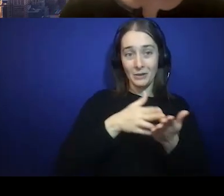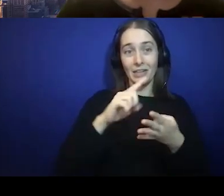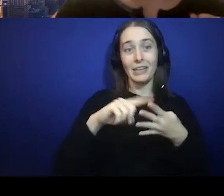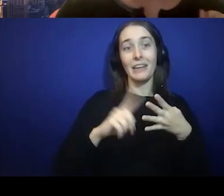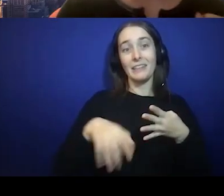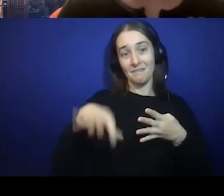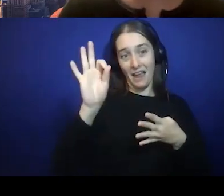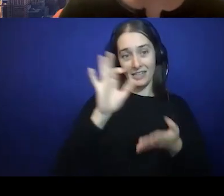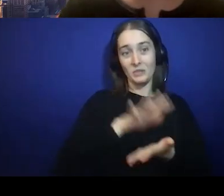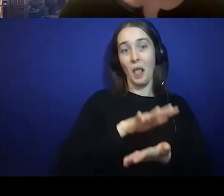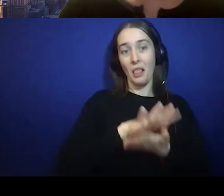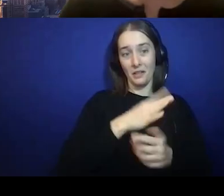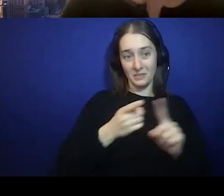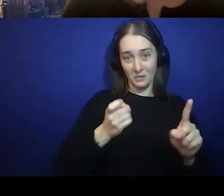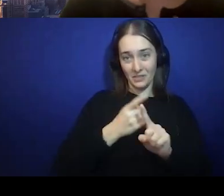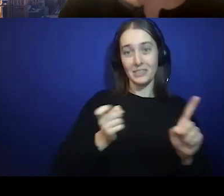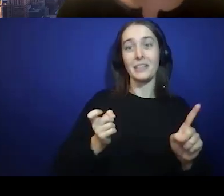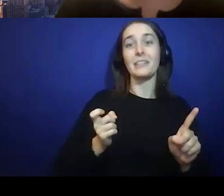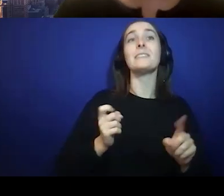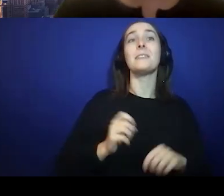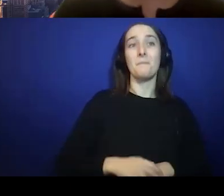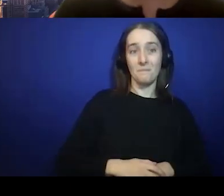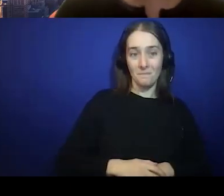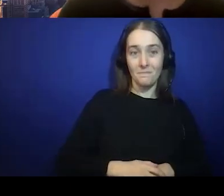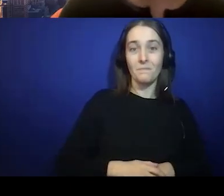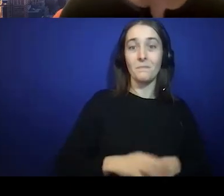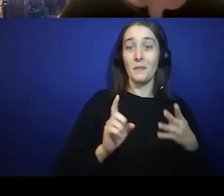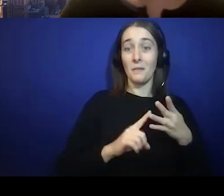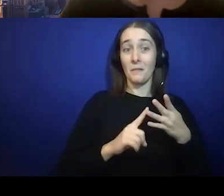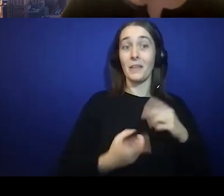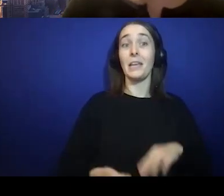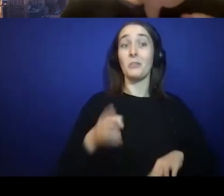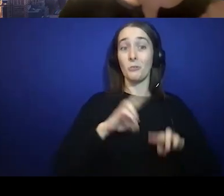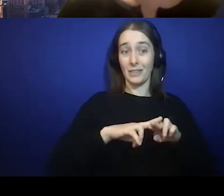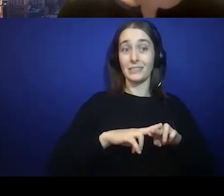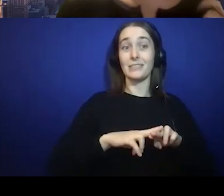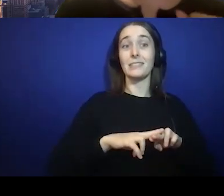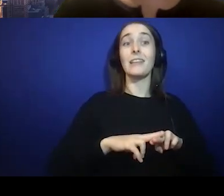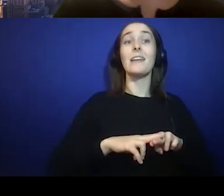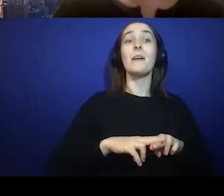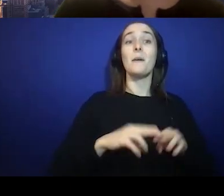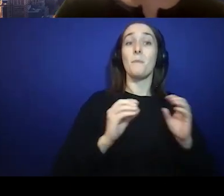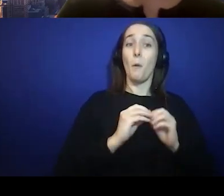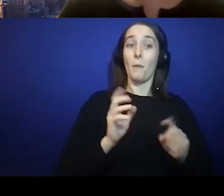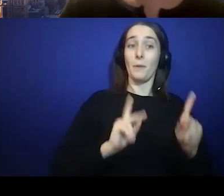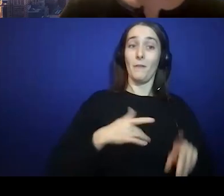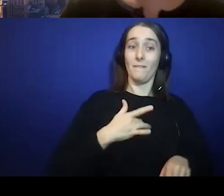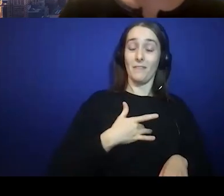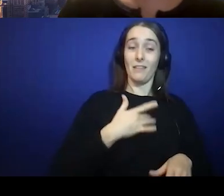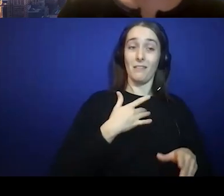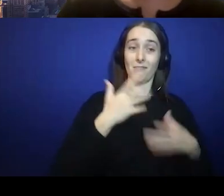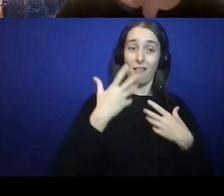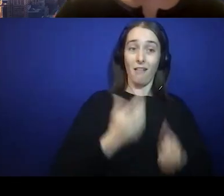those scholarly sources. Nice increase here, 86% direct quoting, paraphrasing, and summarizing